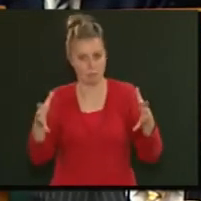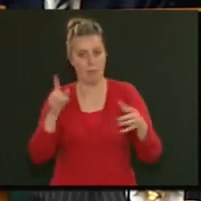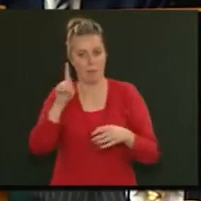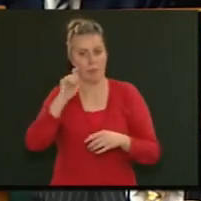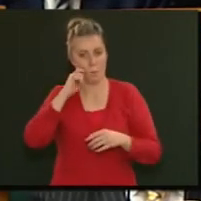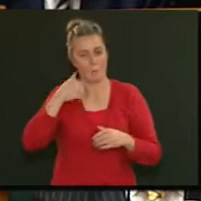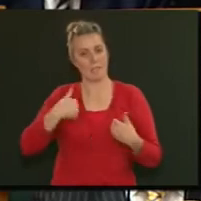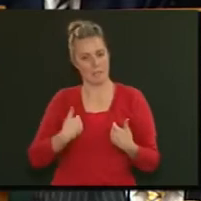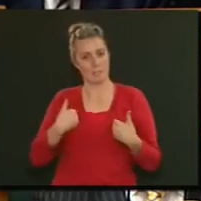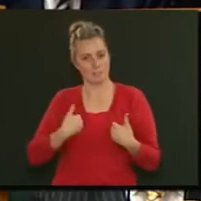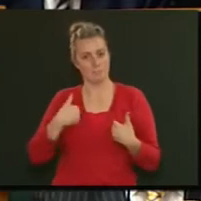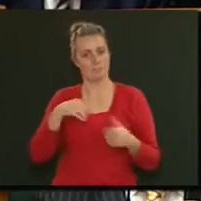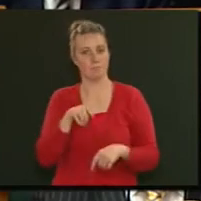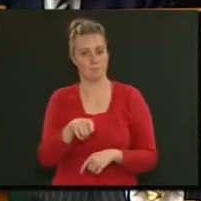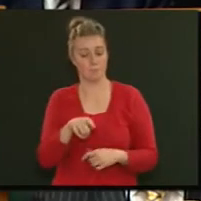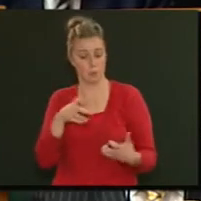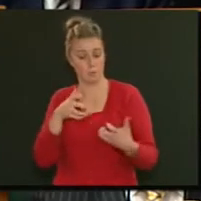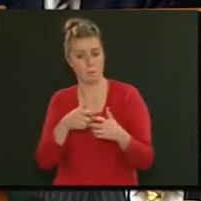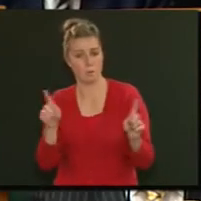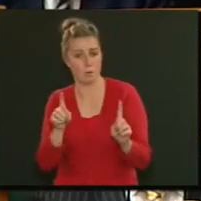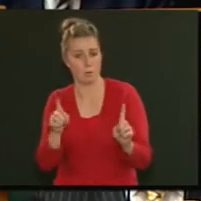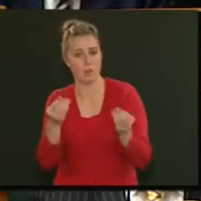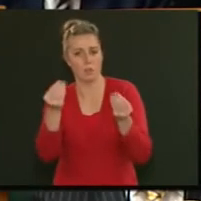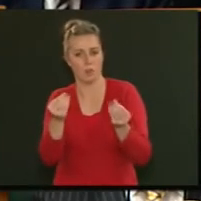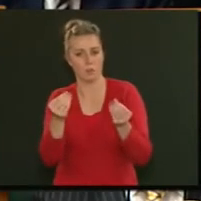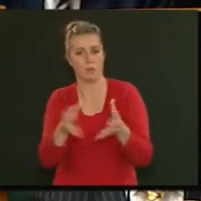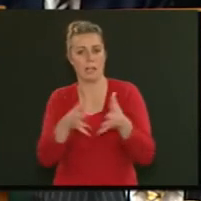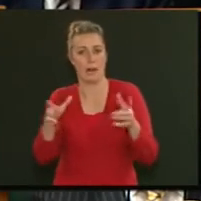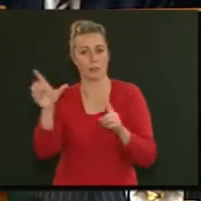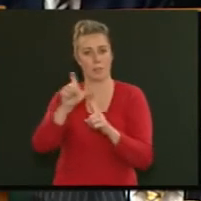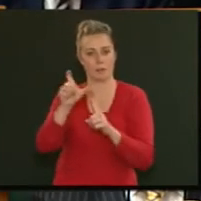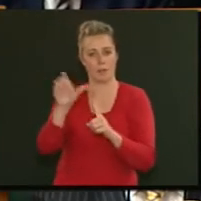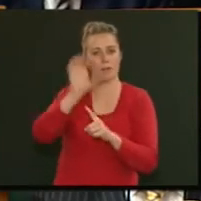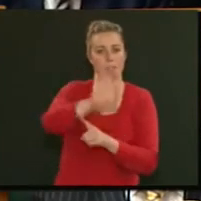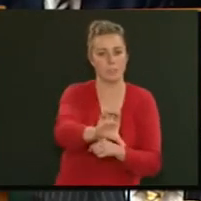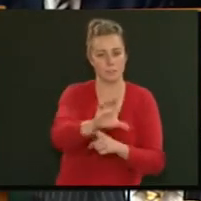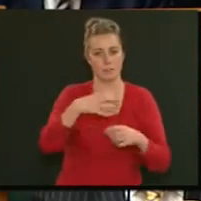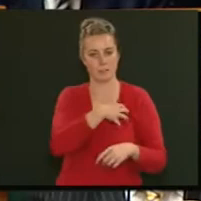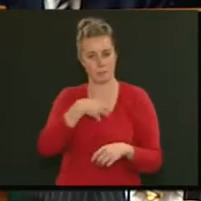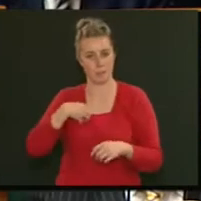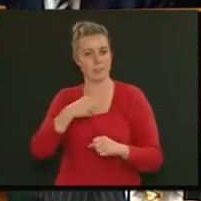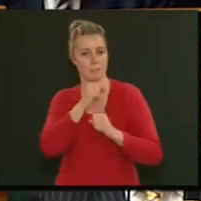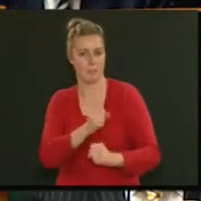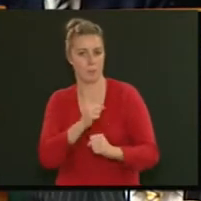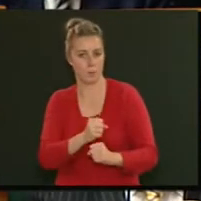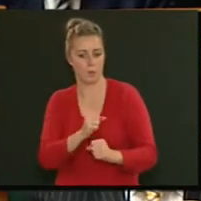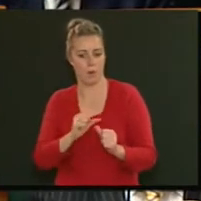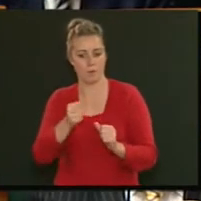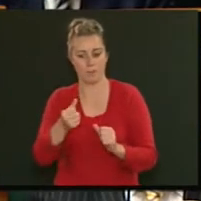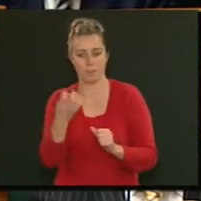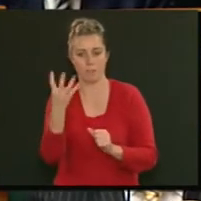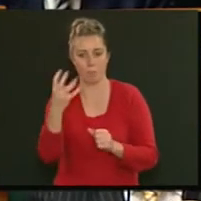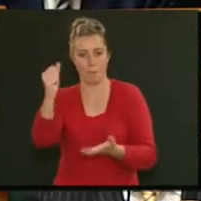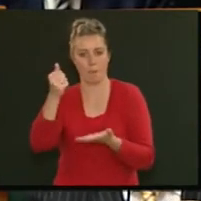be needed to meet the cost of the very large new capital investment the government is committed to over the next four